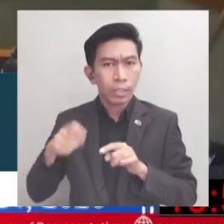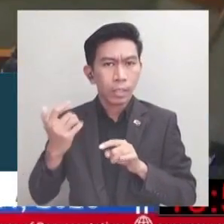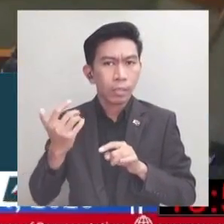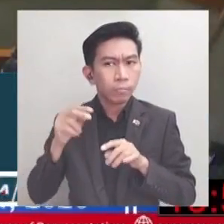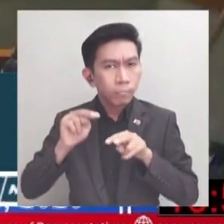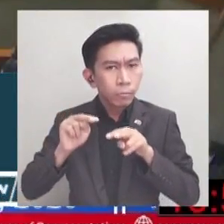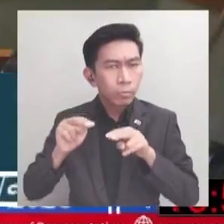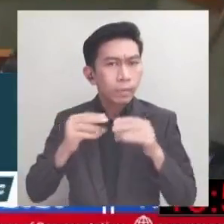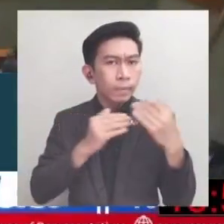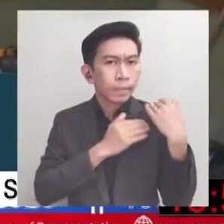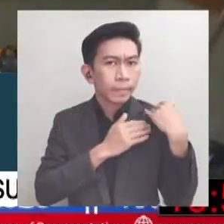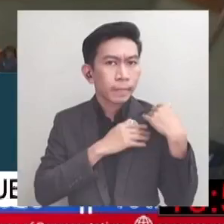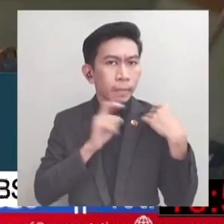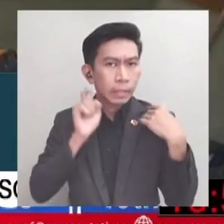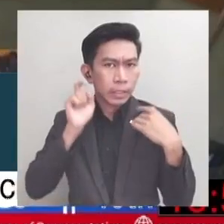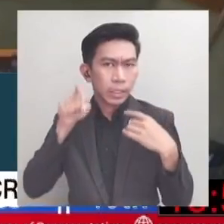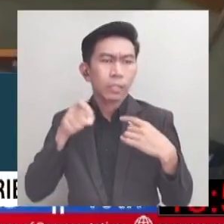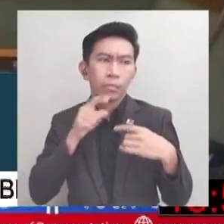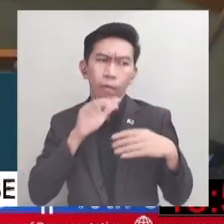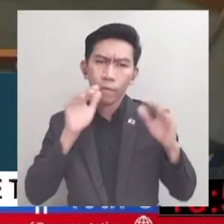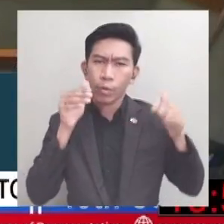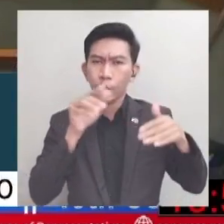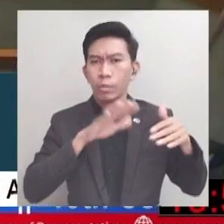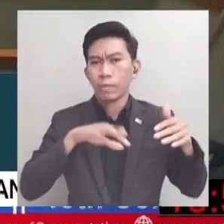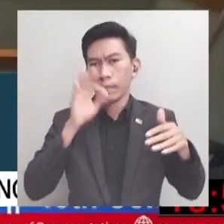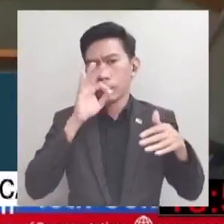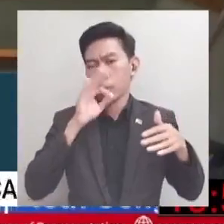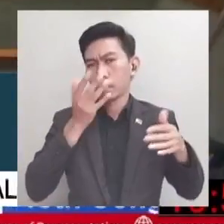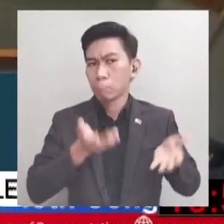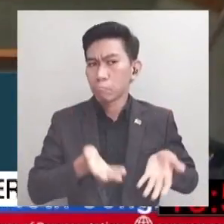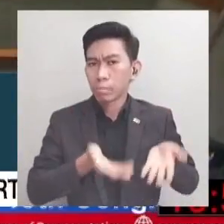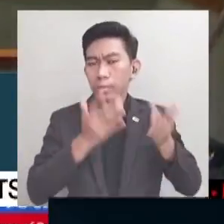public welfare. Here is a portion of his statement.